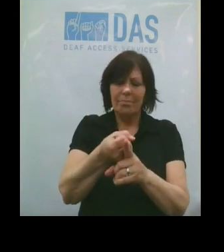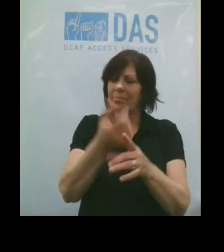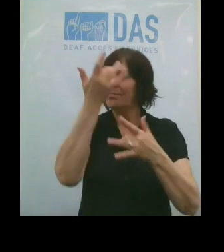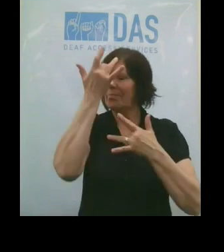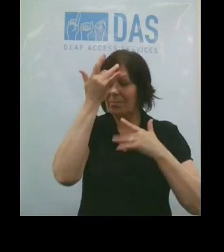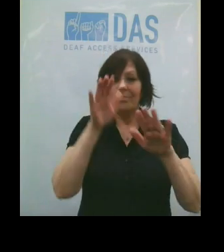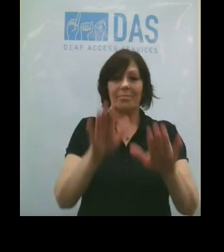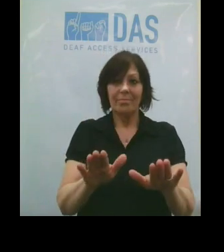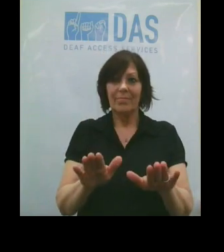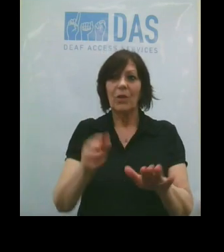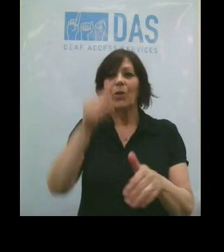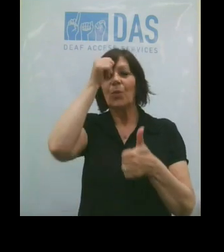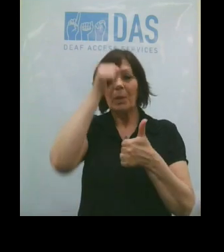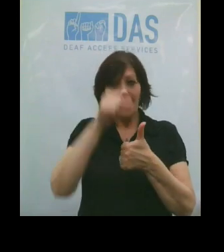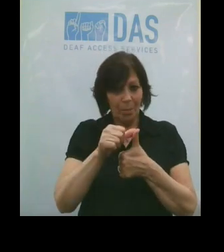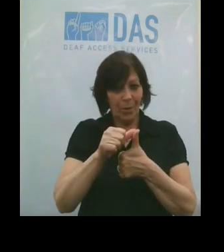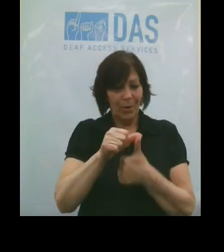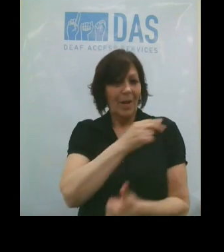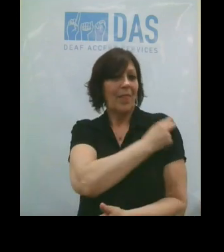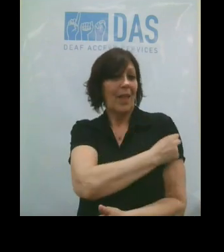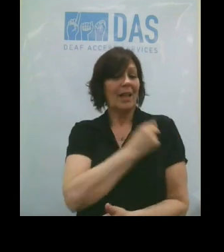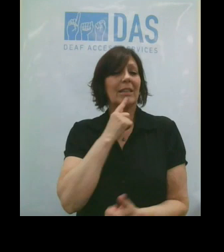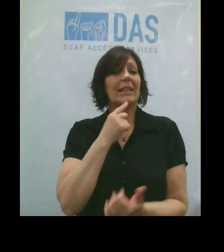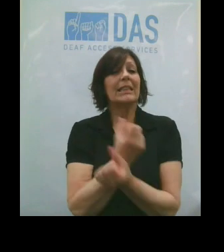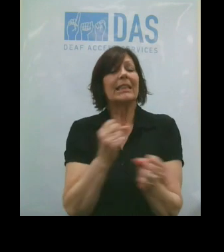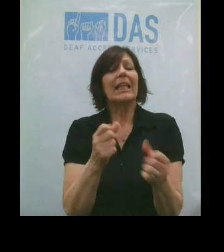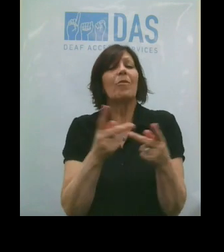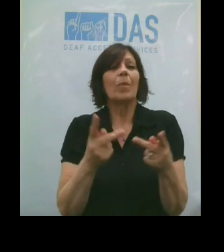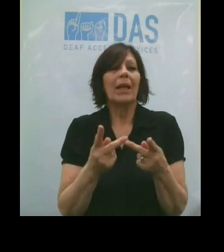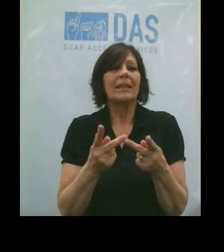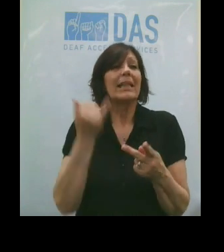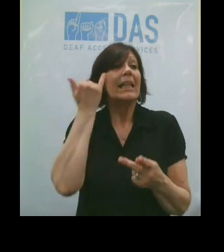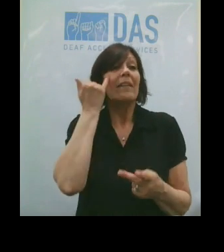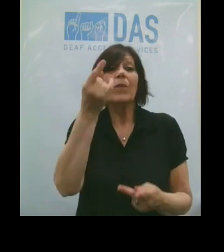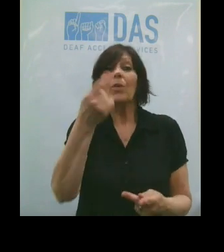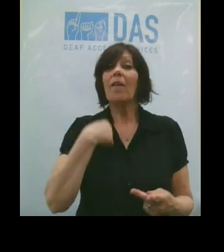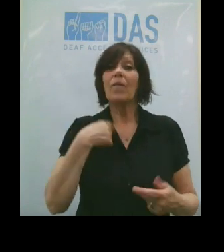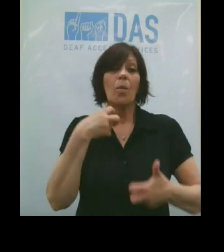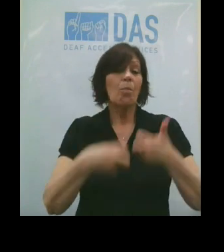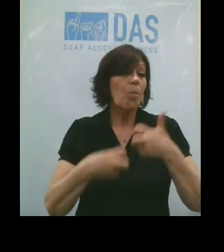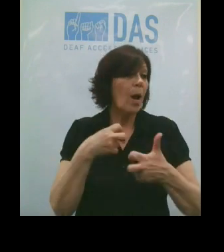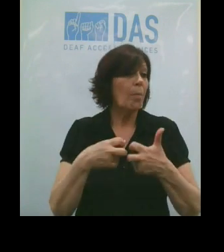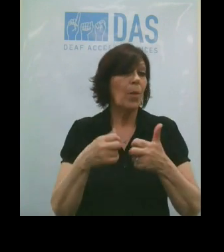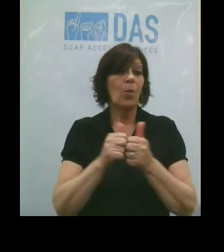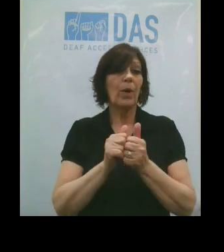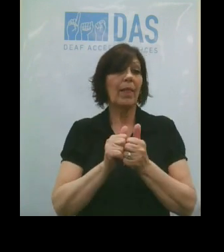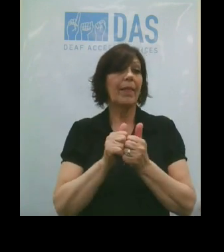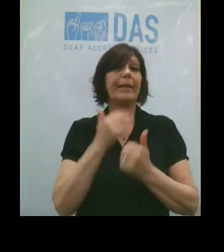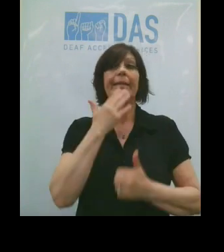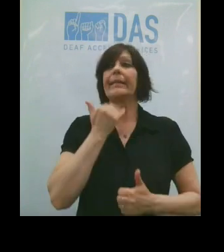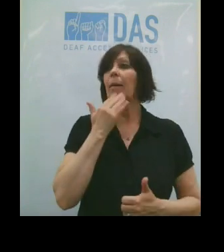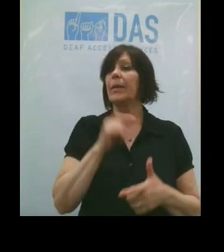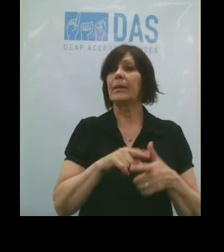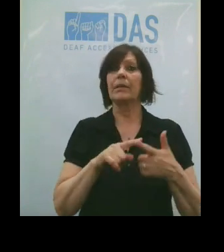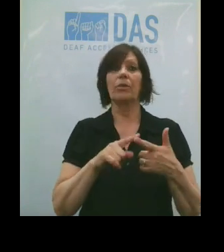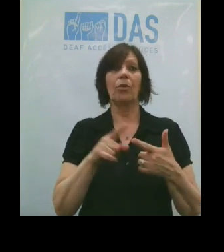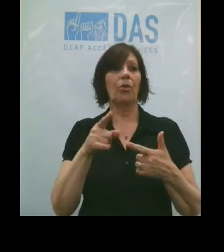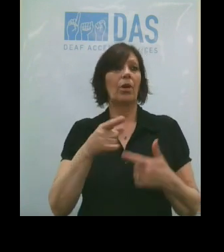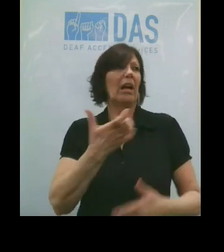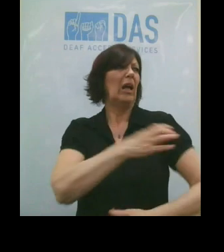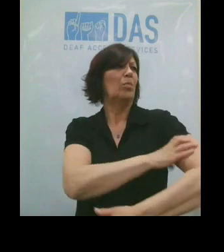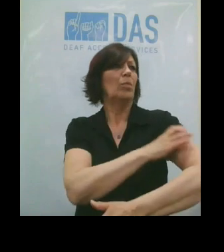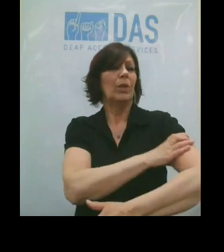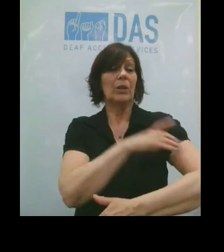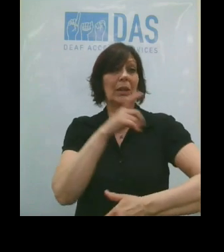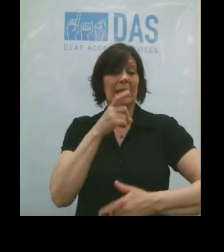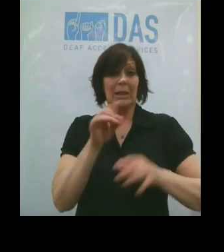have. And remember, the hospital is a safe place now. And so if you're having trouble with your diabetes or your high blood pressure,